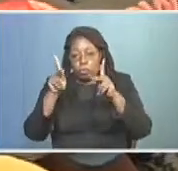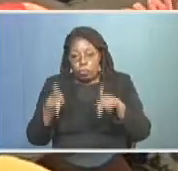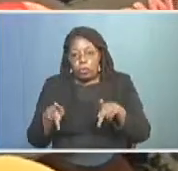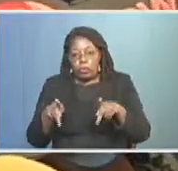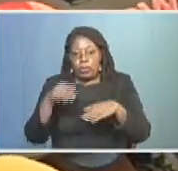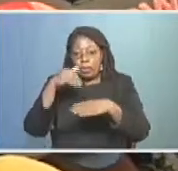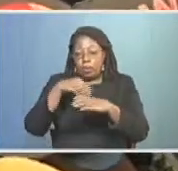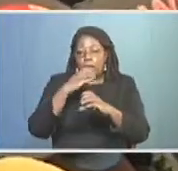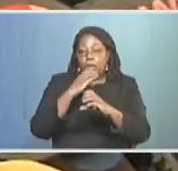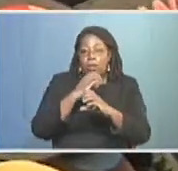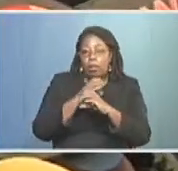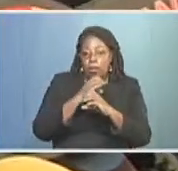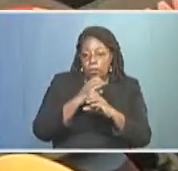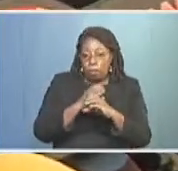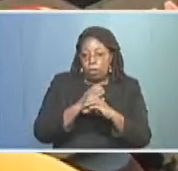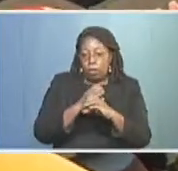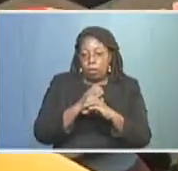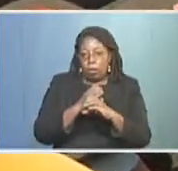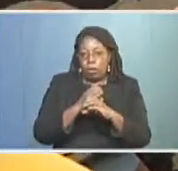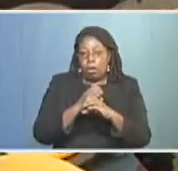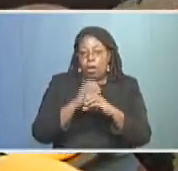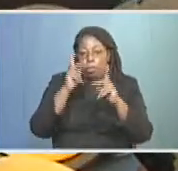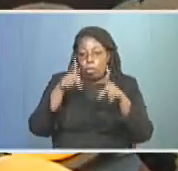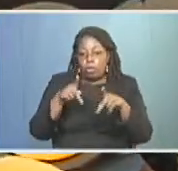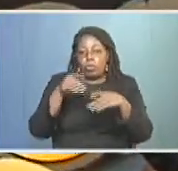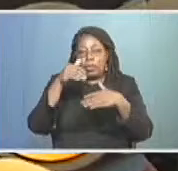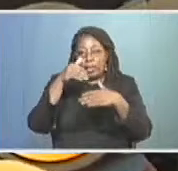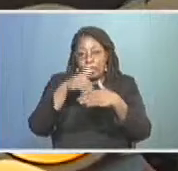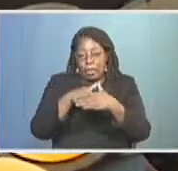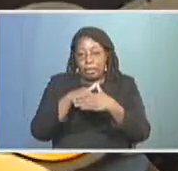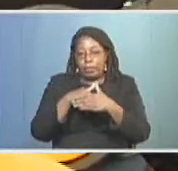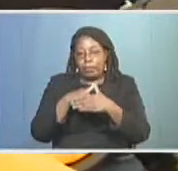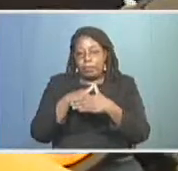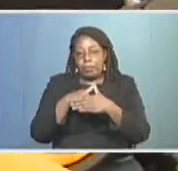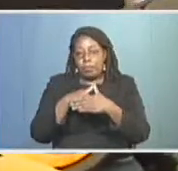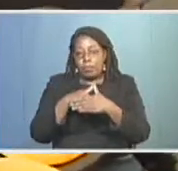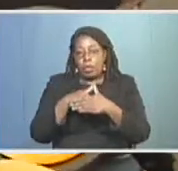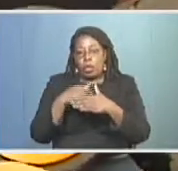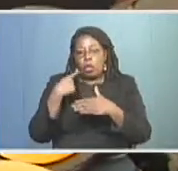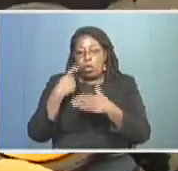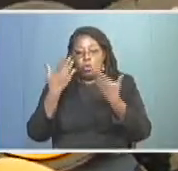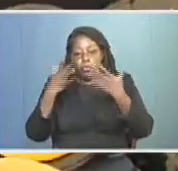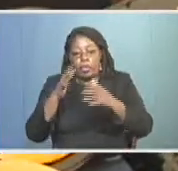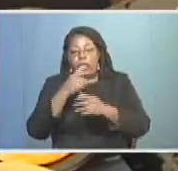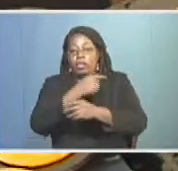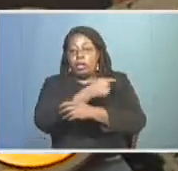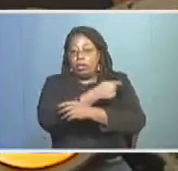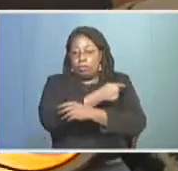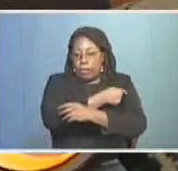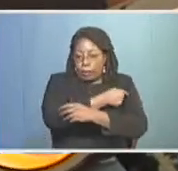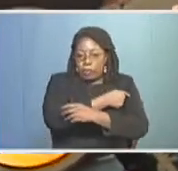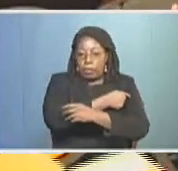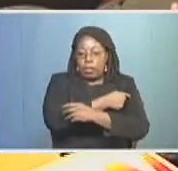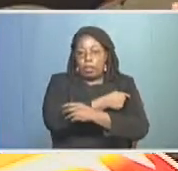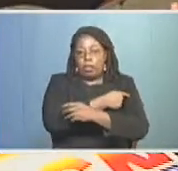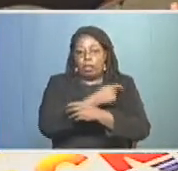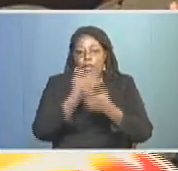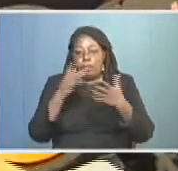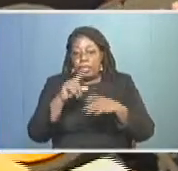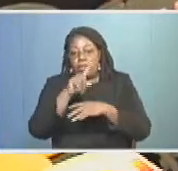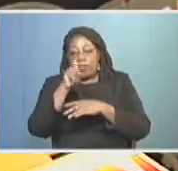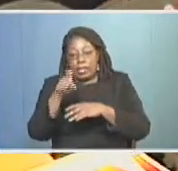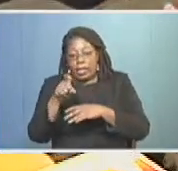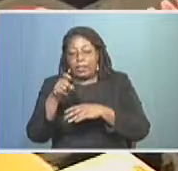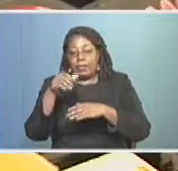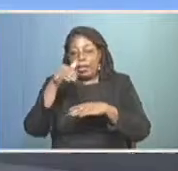the vehicle were persons who had been in the bubble, so they were persons who were vaccinated, and there had been a test done at